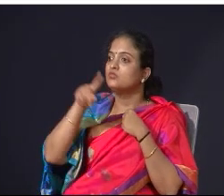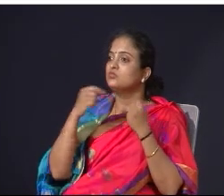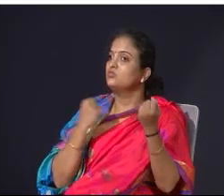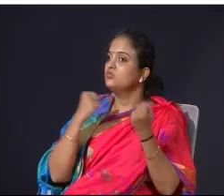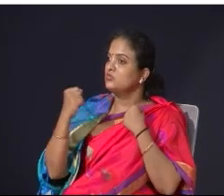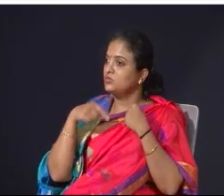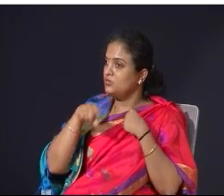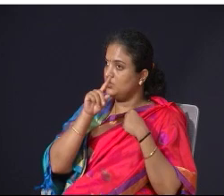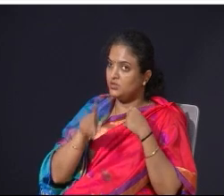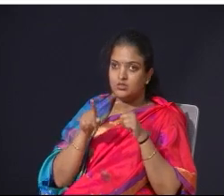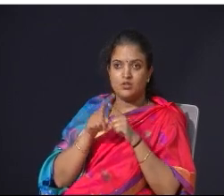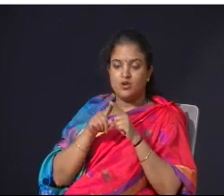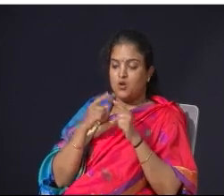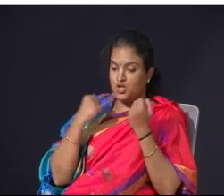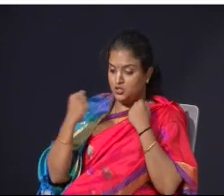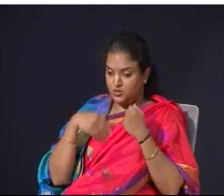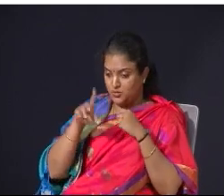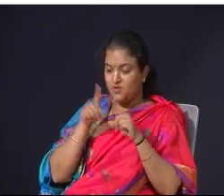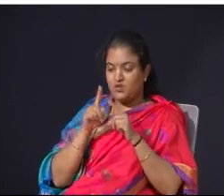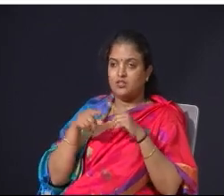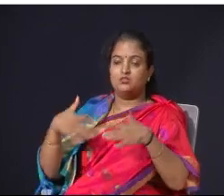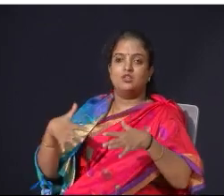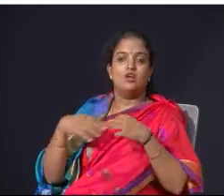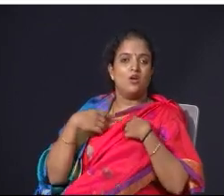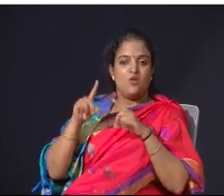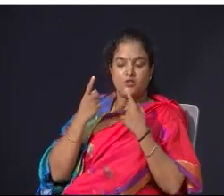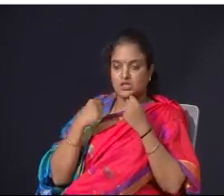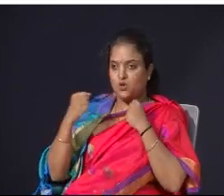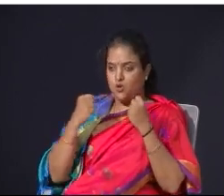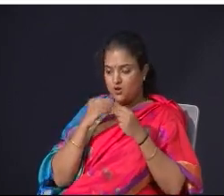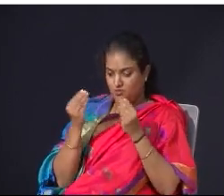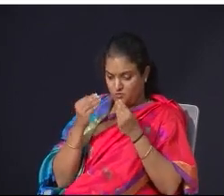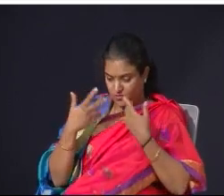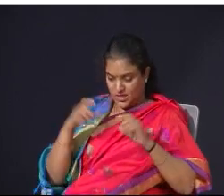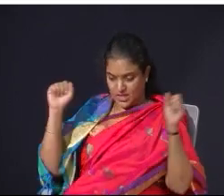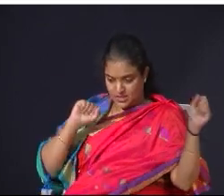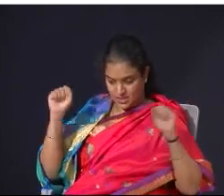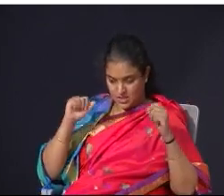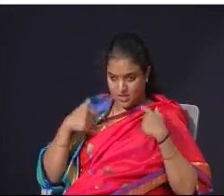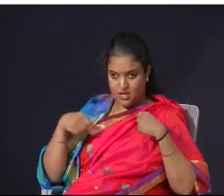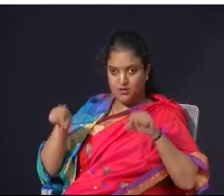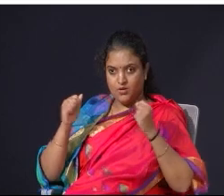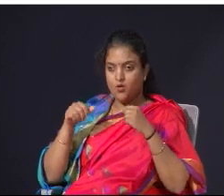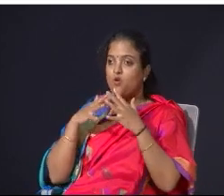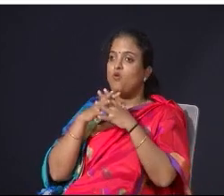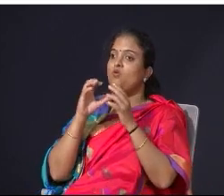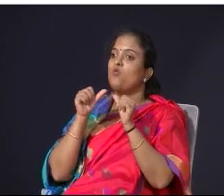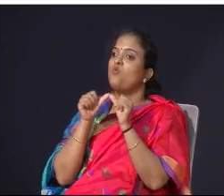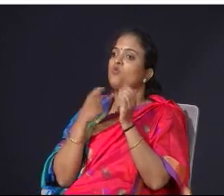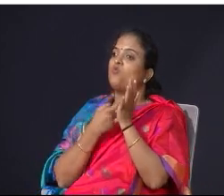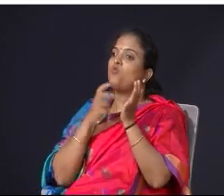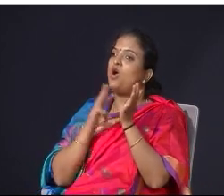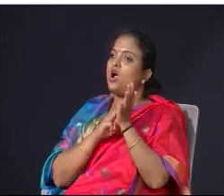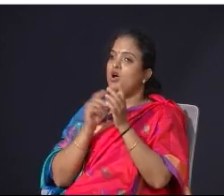Before we go to the gym, we warm up, right? Does the whole part of your exercise, do you just warm up?